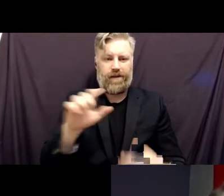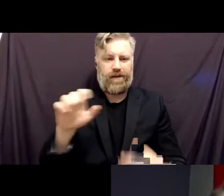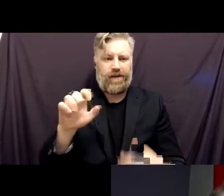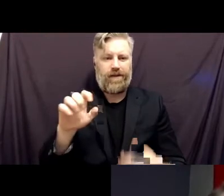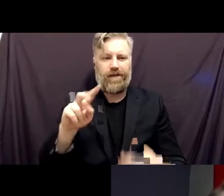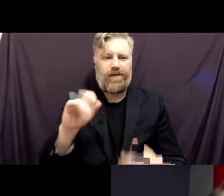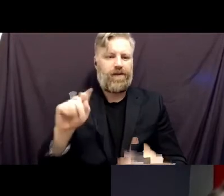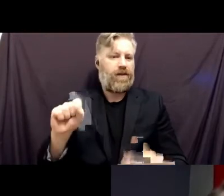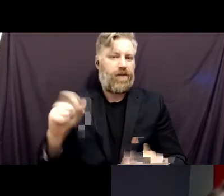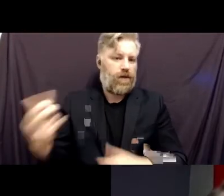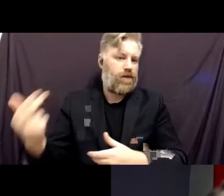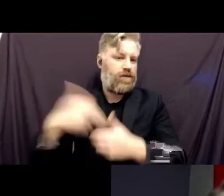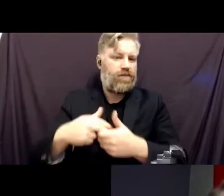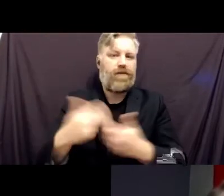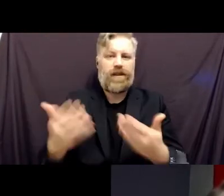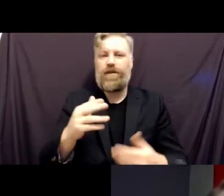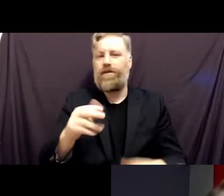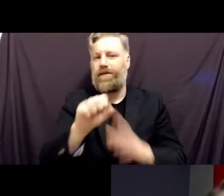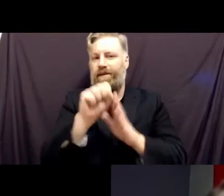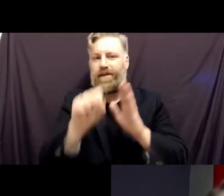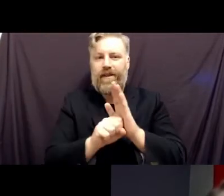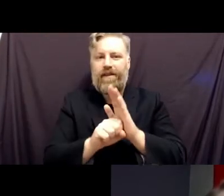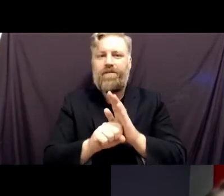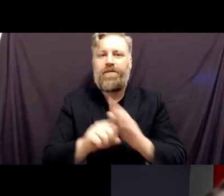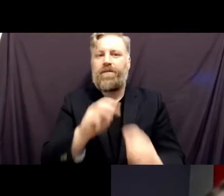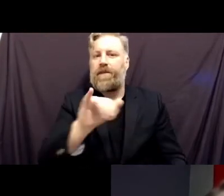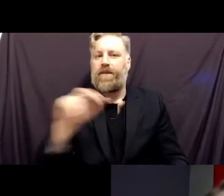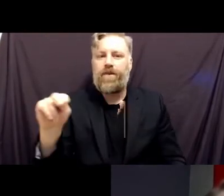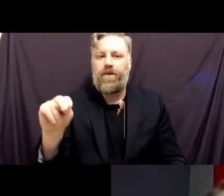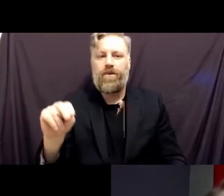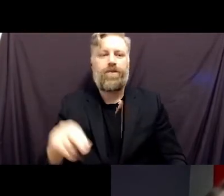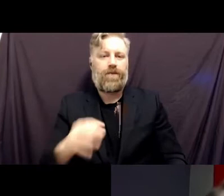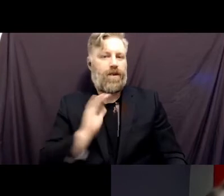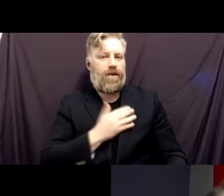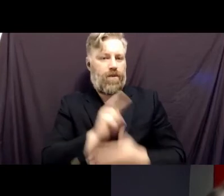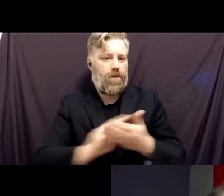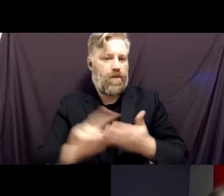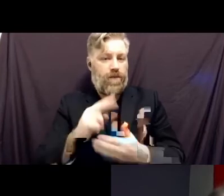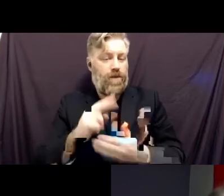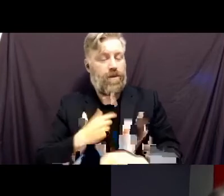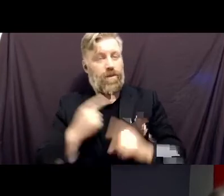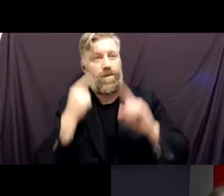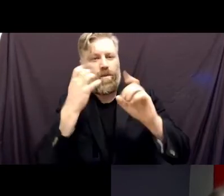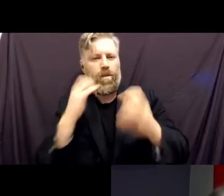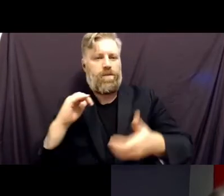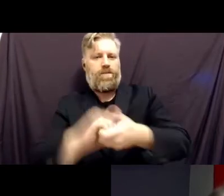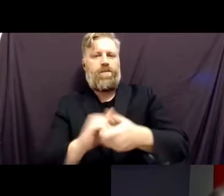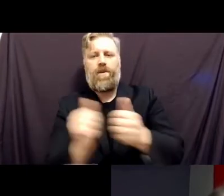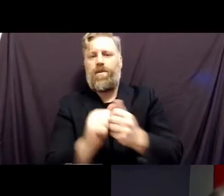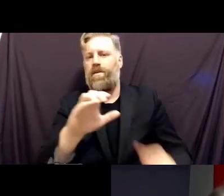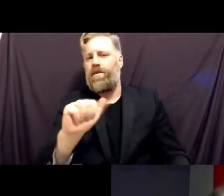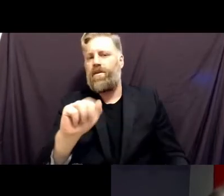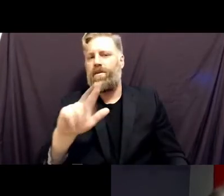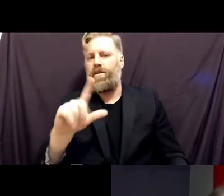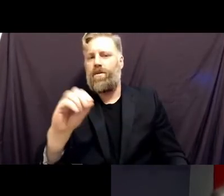state of Minnesota. So we're so excited and hopeful that we're able to partner with Carlos to bring his